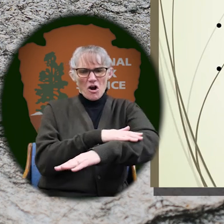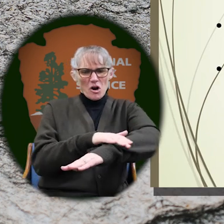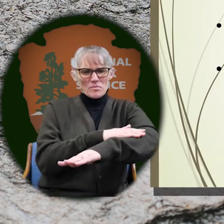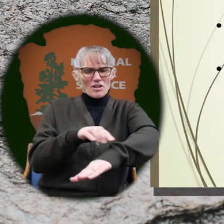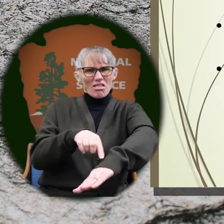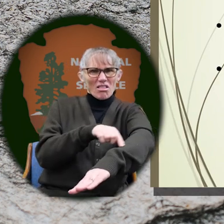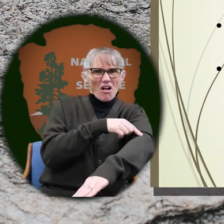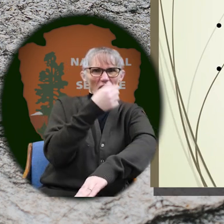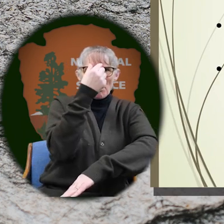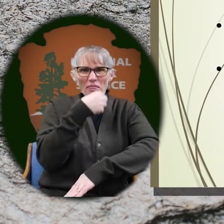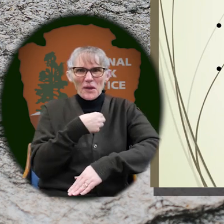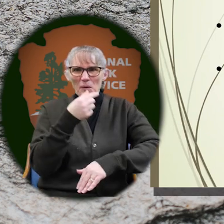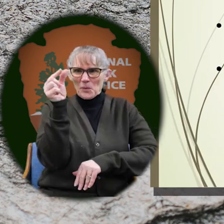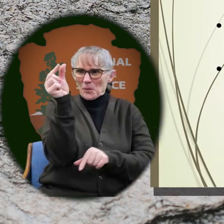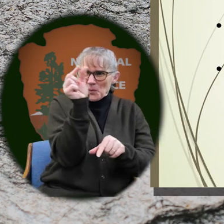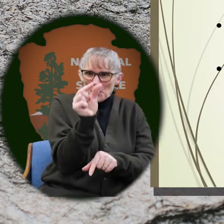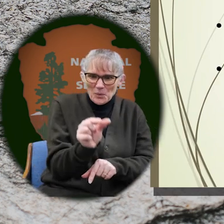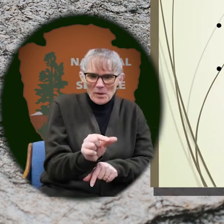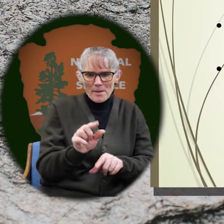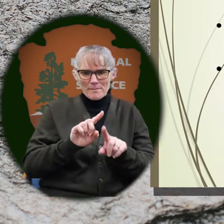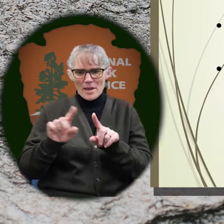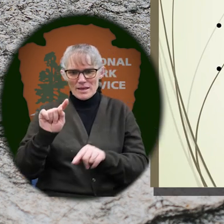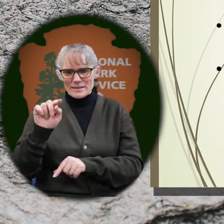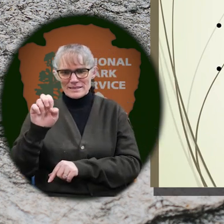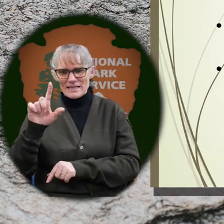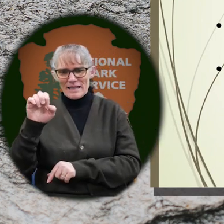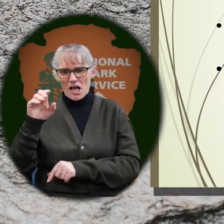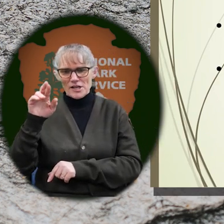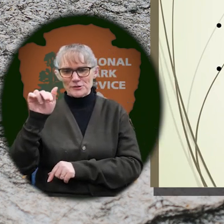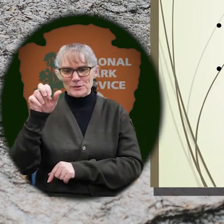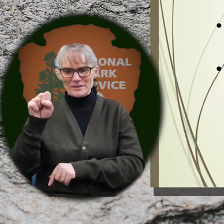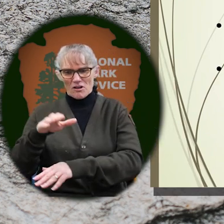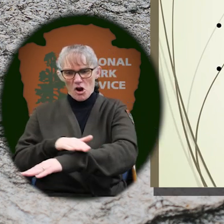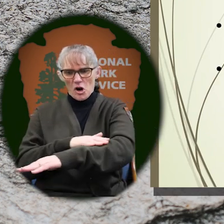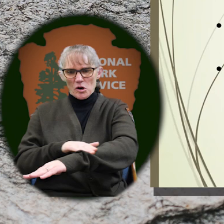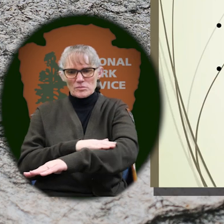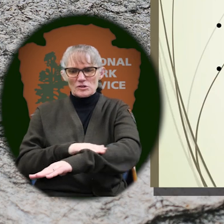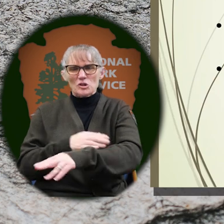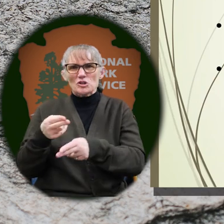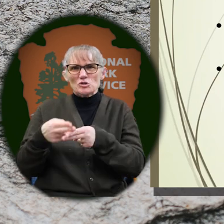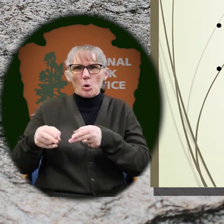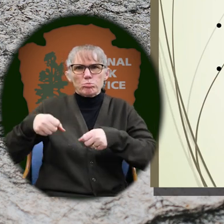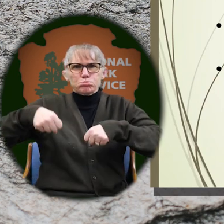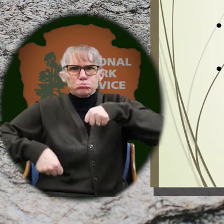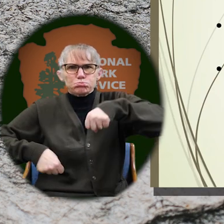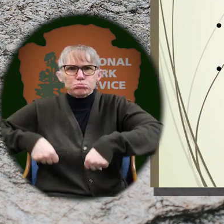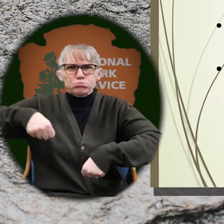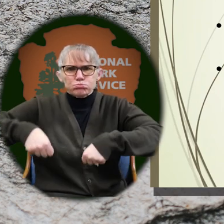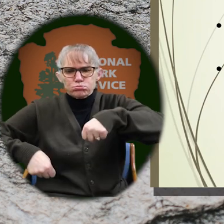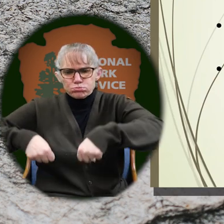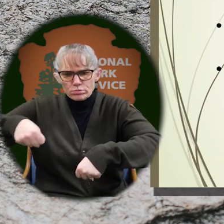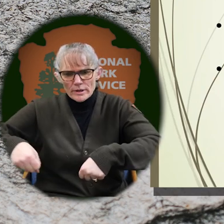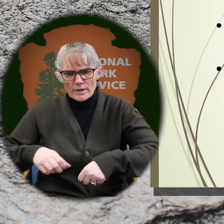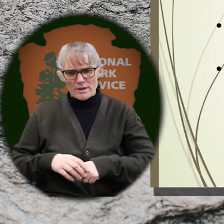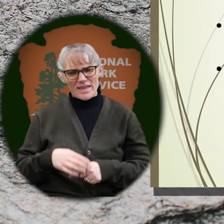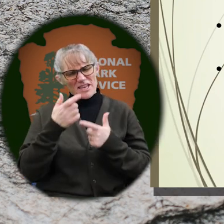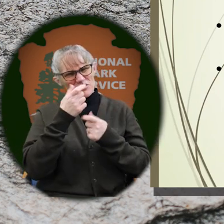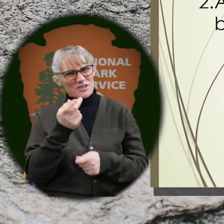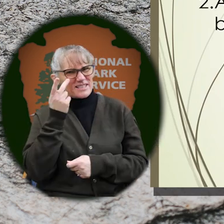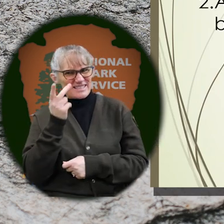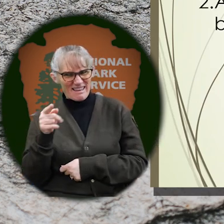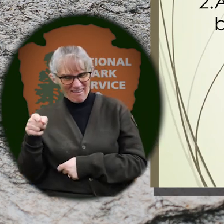and teleosteus has like stumpier, shorter, more limbs. So it'd be interesting to see if they also showed